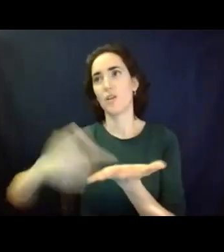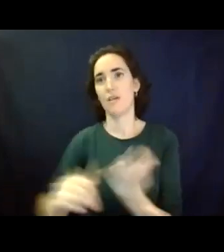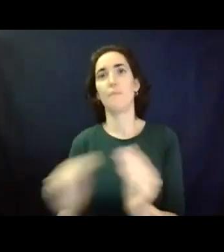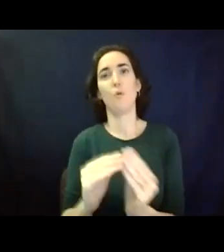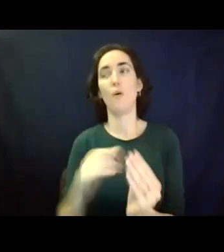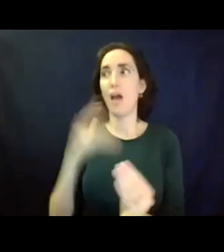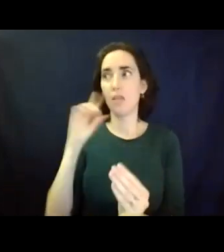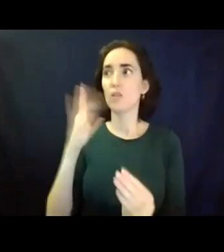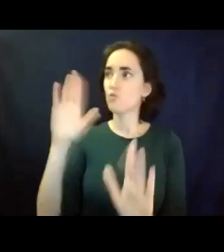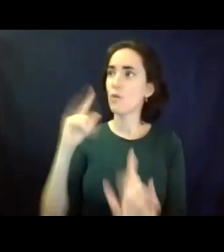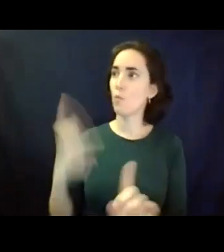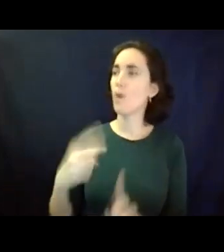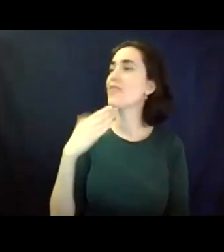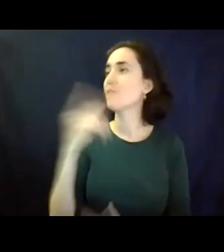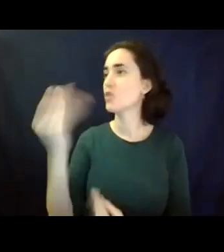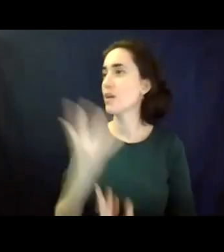point. Thank you for sharing.